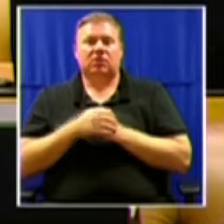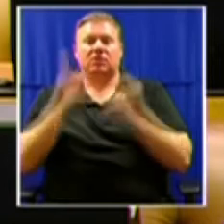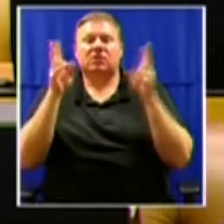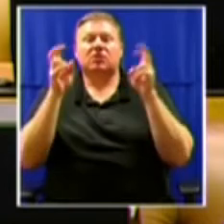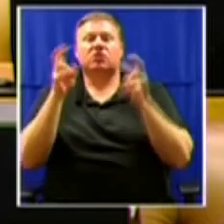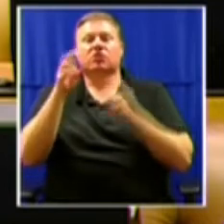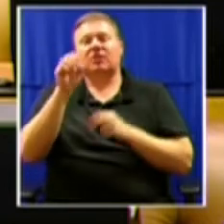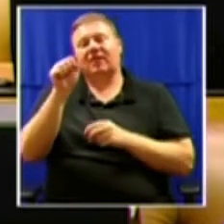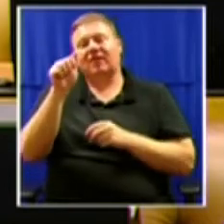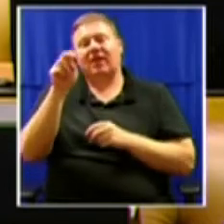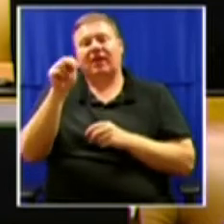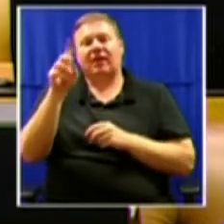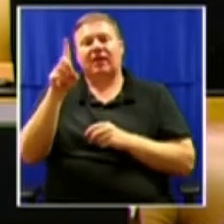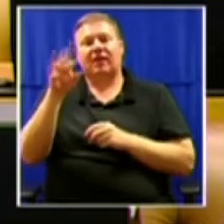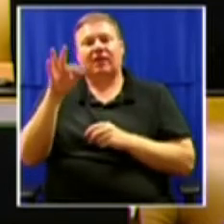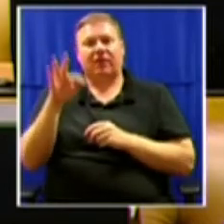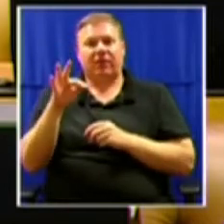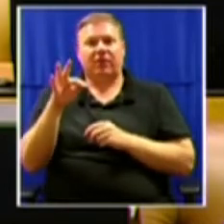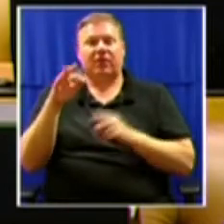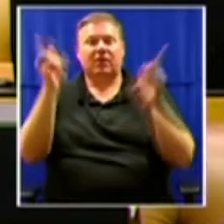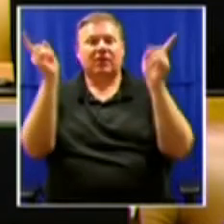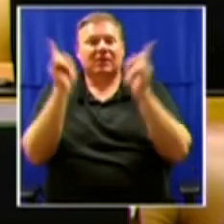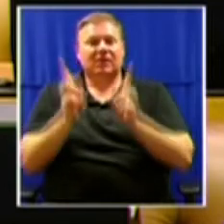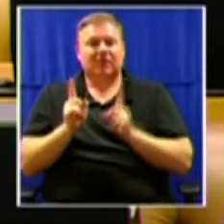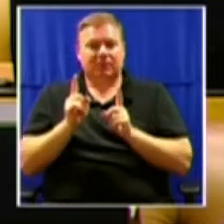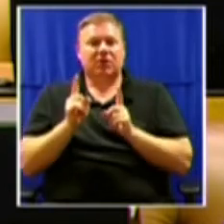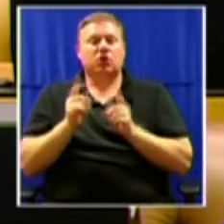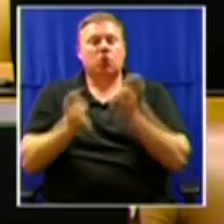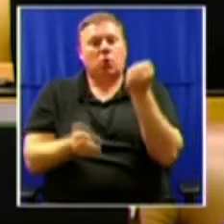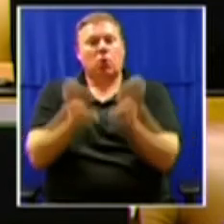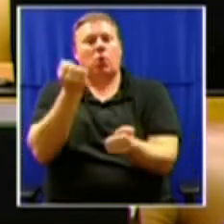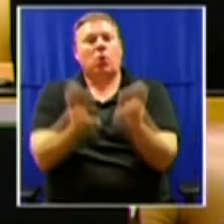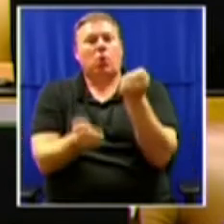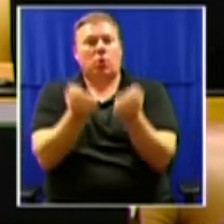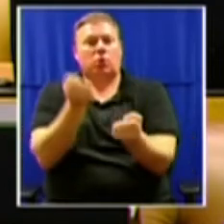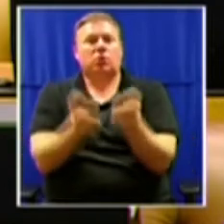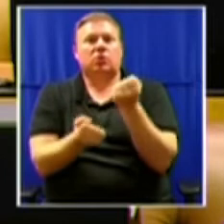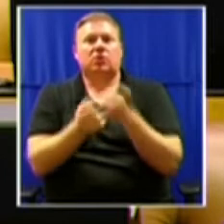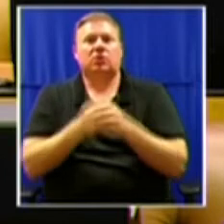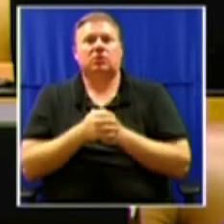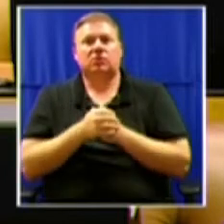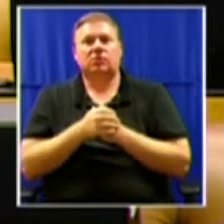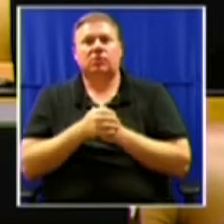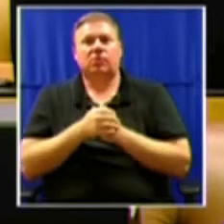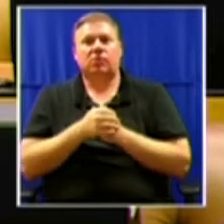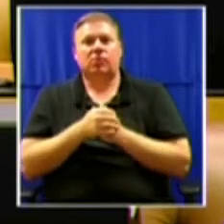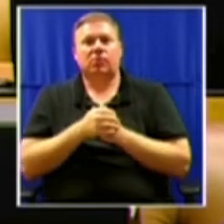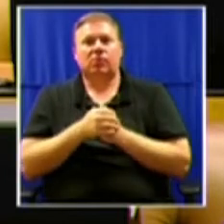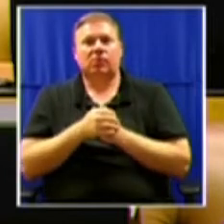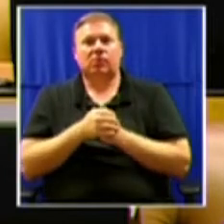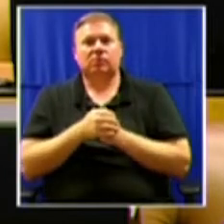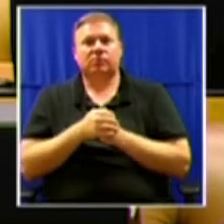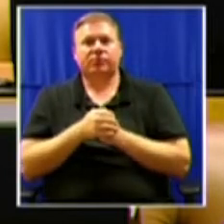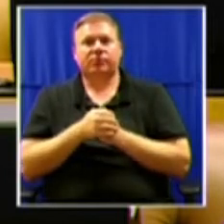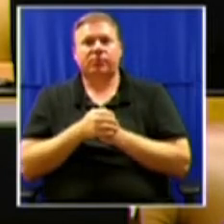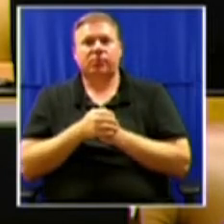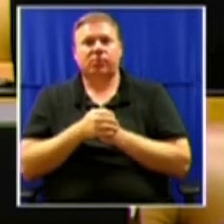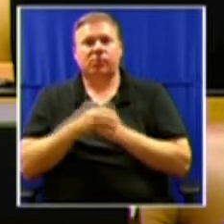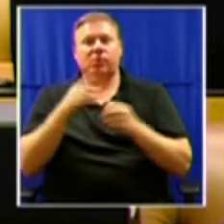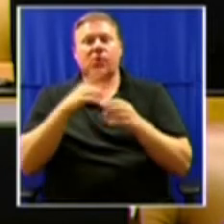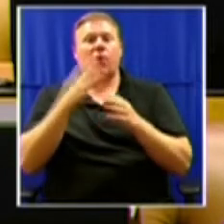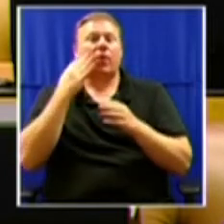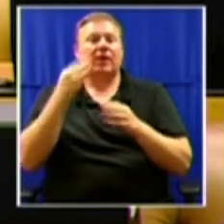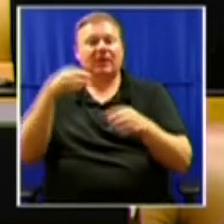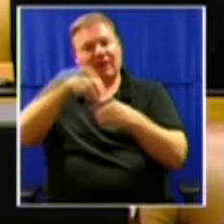Defence Force are tried by the special courts of military courts, but when they're inside the country,